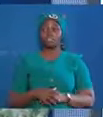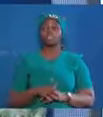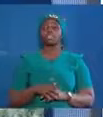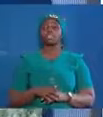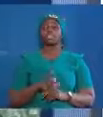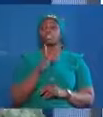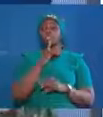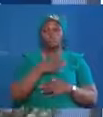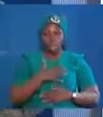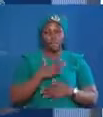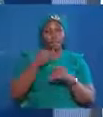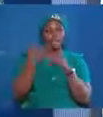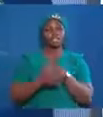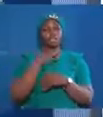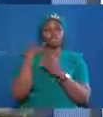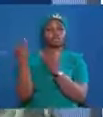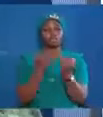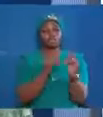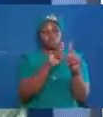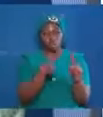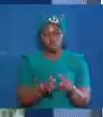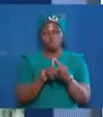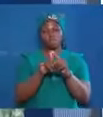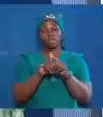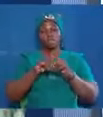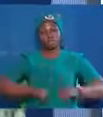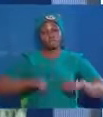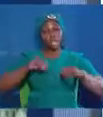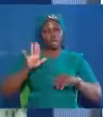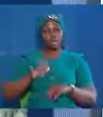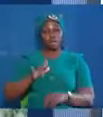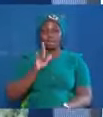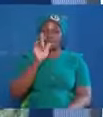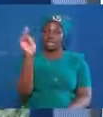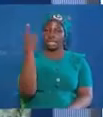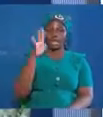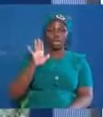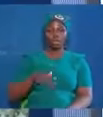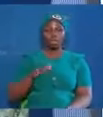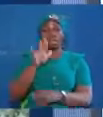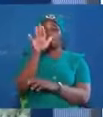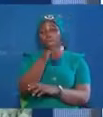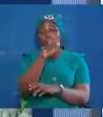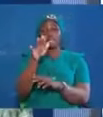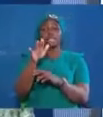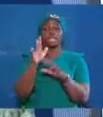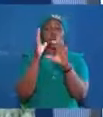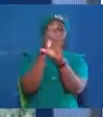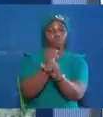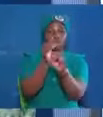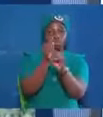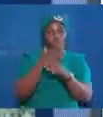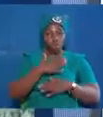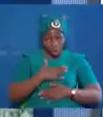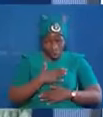Your Excellency, lastly, I want to introduce also the chair lady of KEWOPA, the Kenya Women Parliamentary Association,